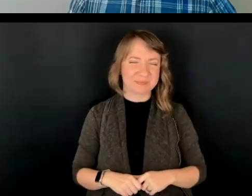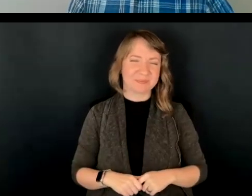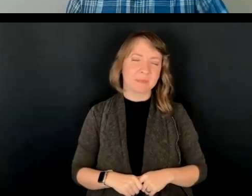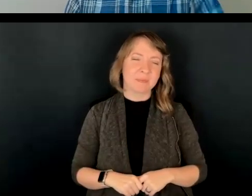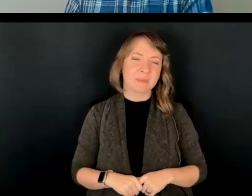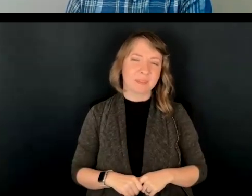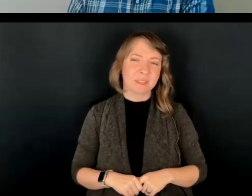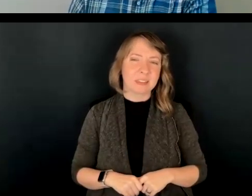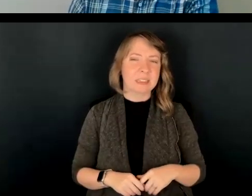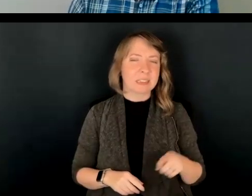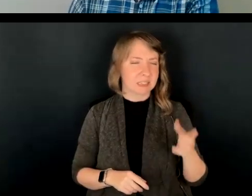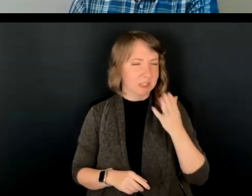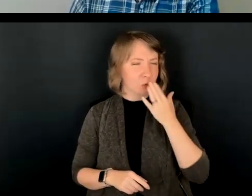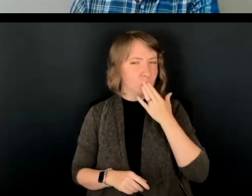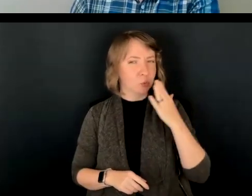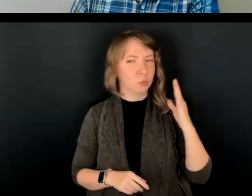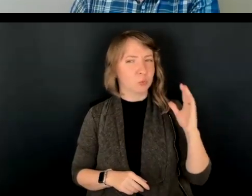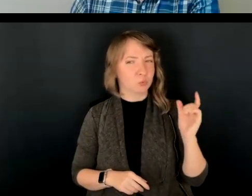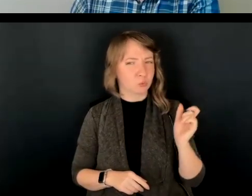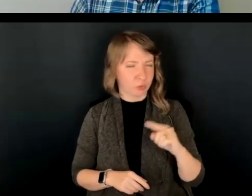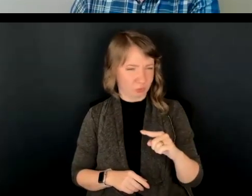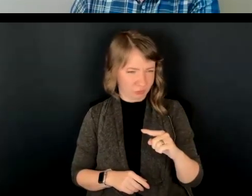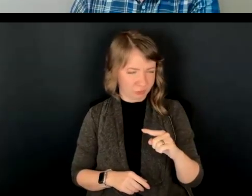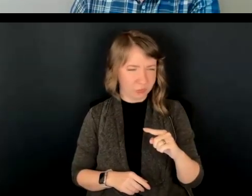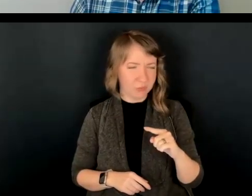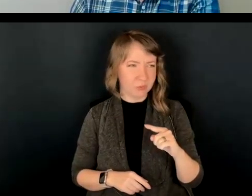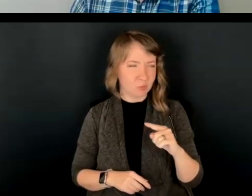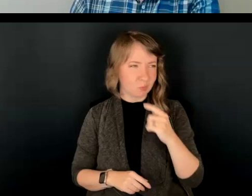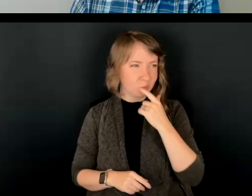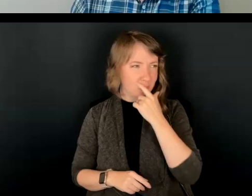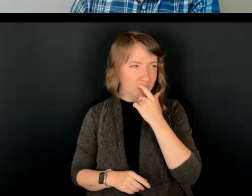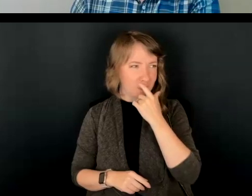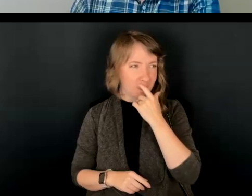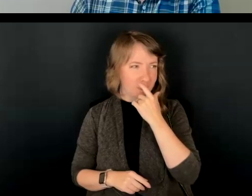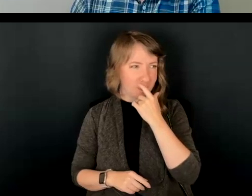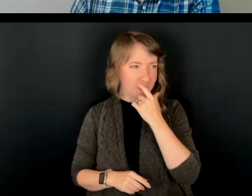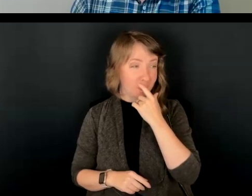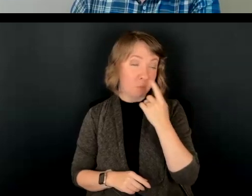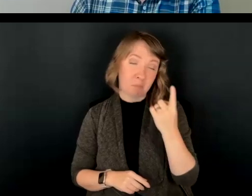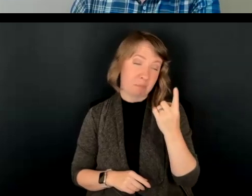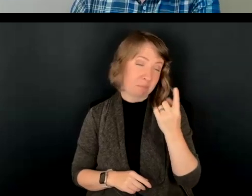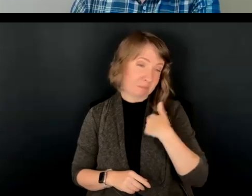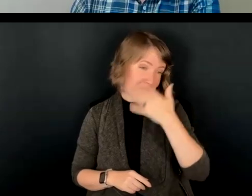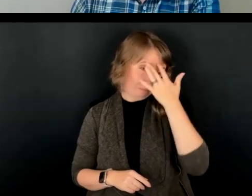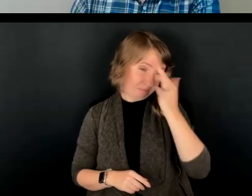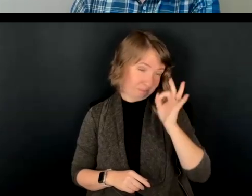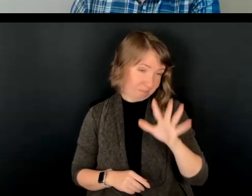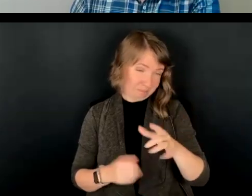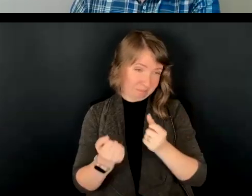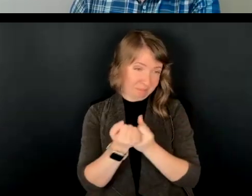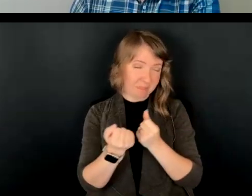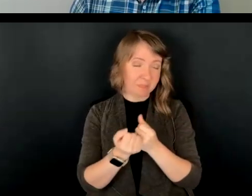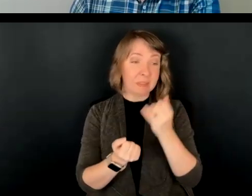That's a really good question. And one of the things I would advocate for anyone, especially new to